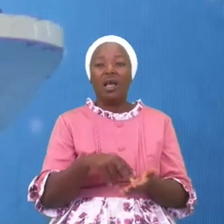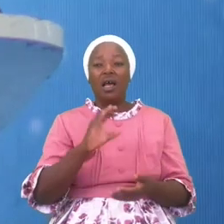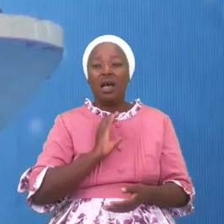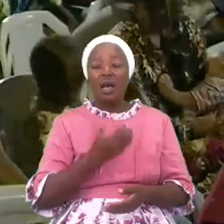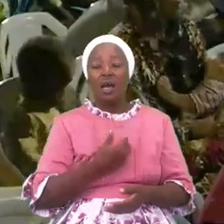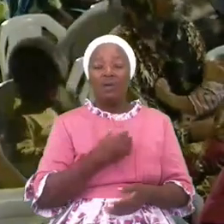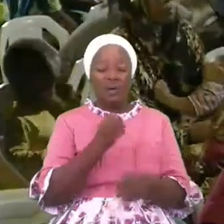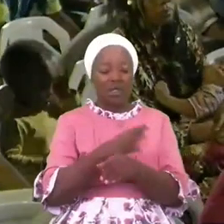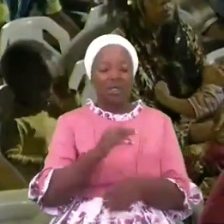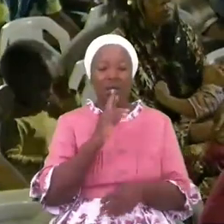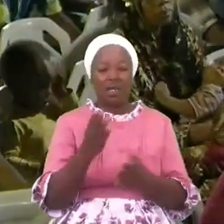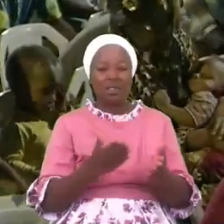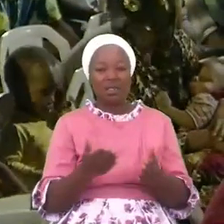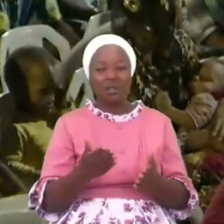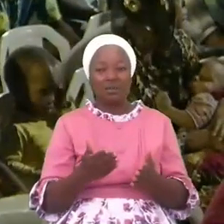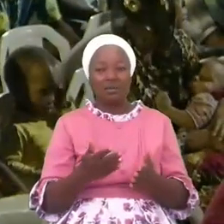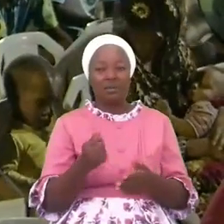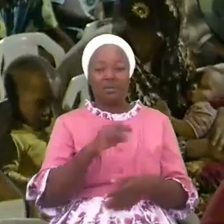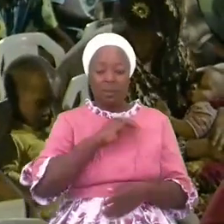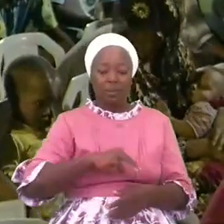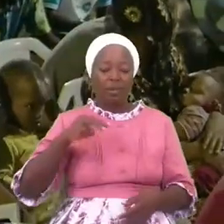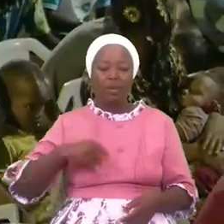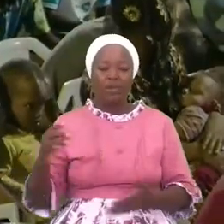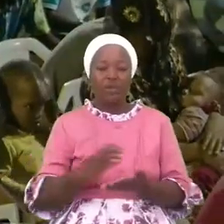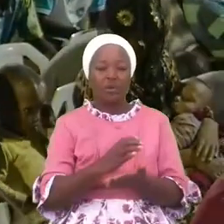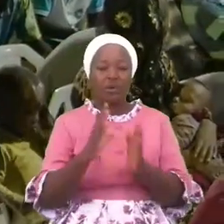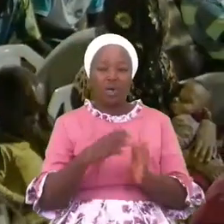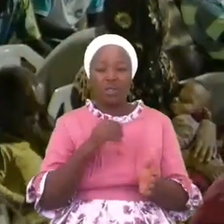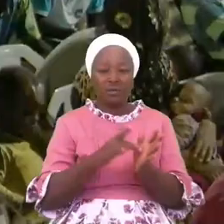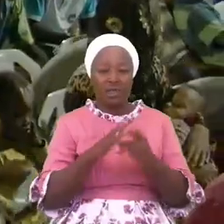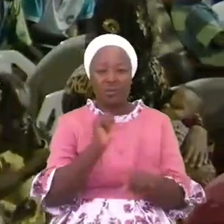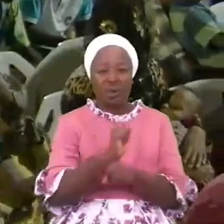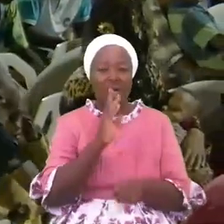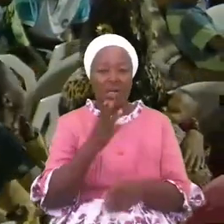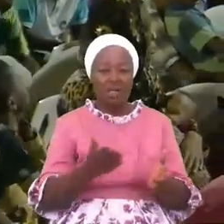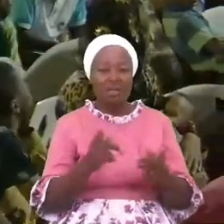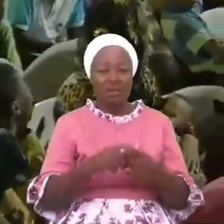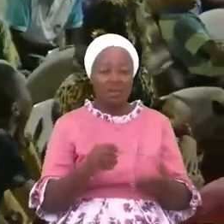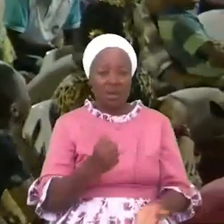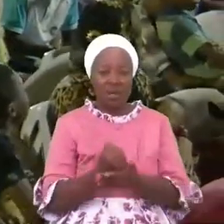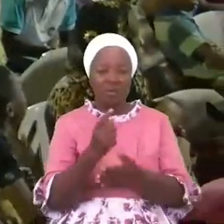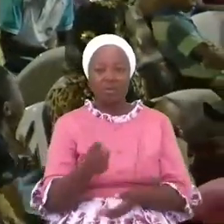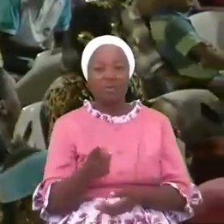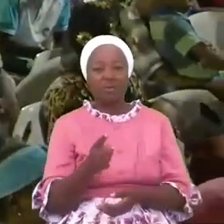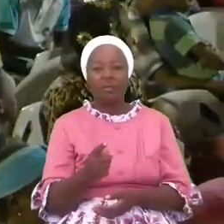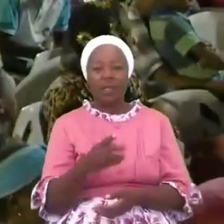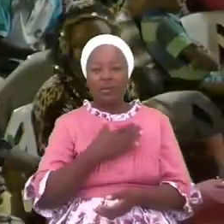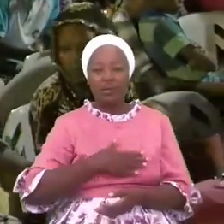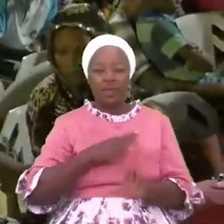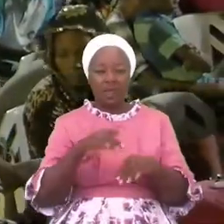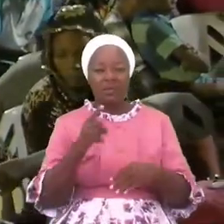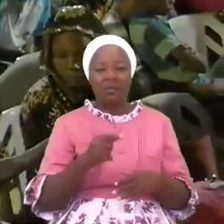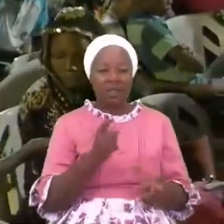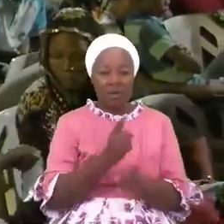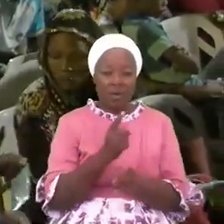other Christian workers, they are there to attend to you. Please give them the right, the correct information, and your